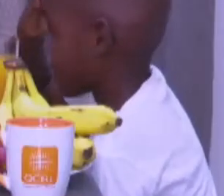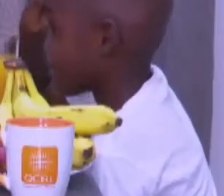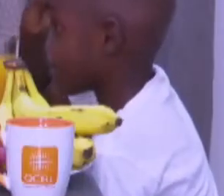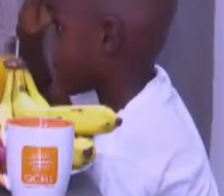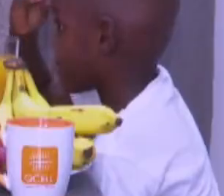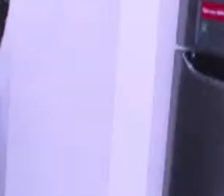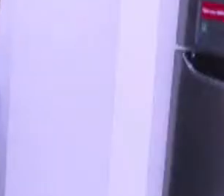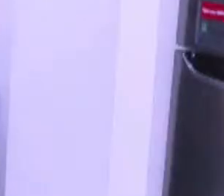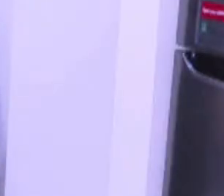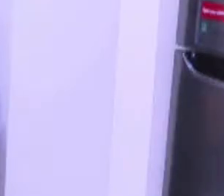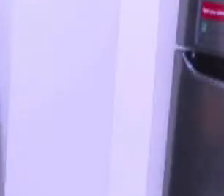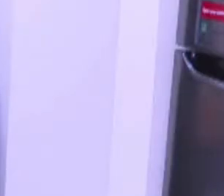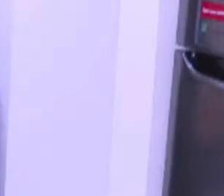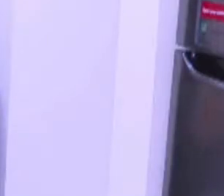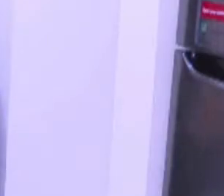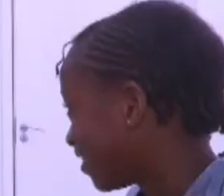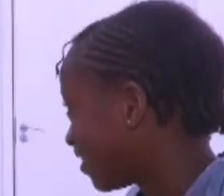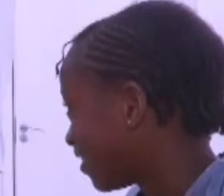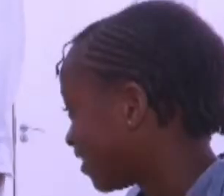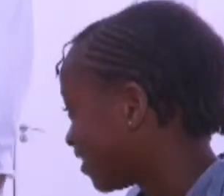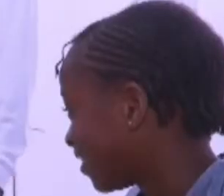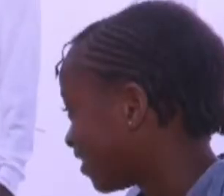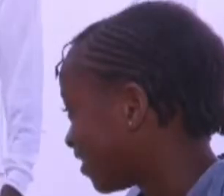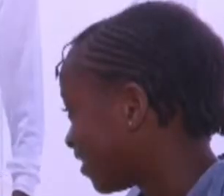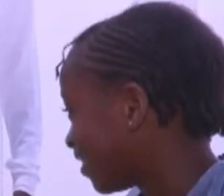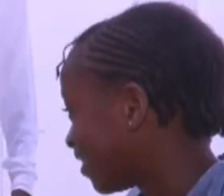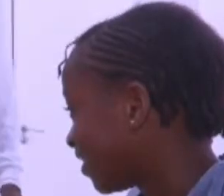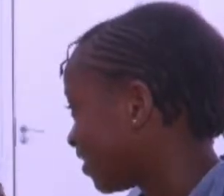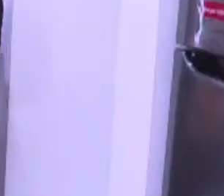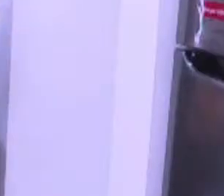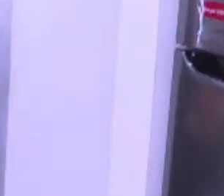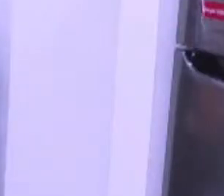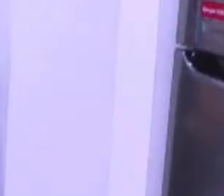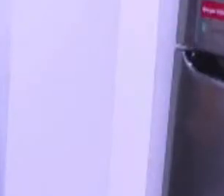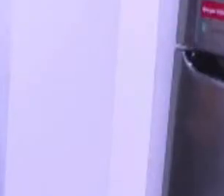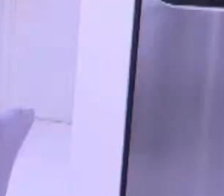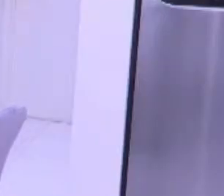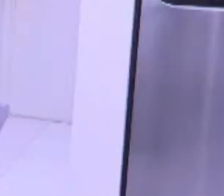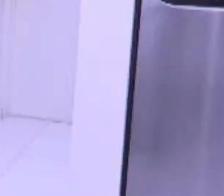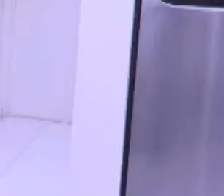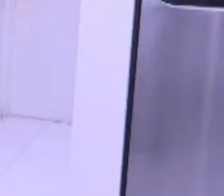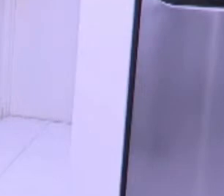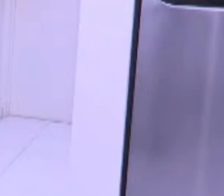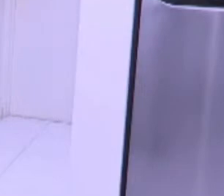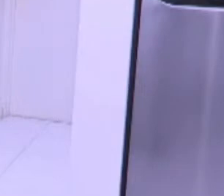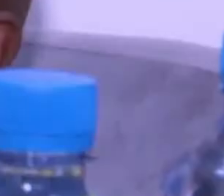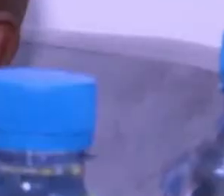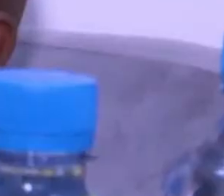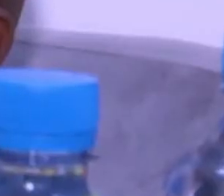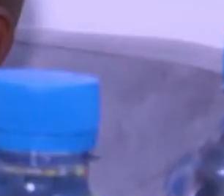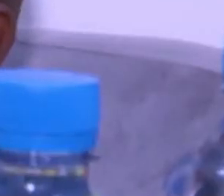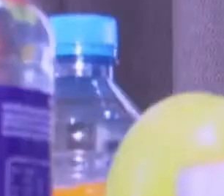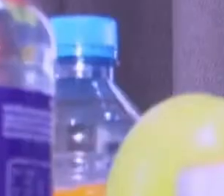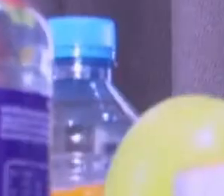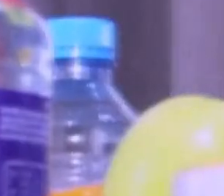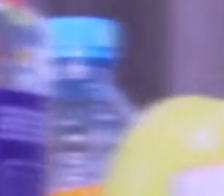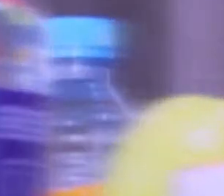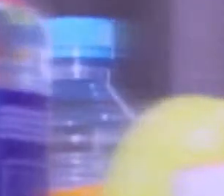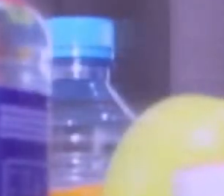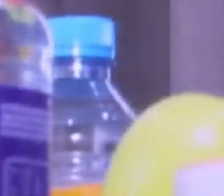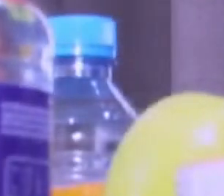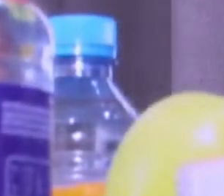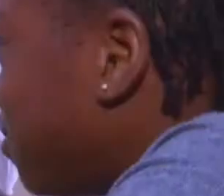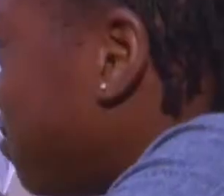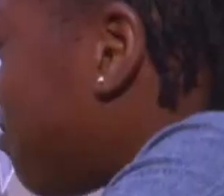I am Q-Power. I am Q-Cell. I am Sunibus. We innovate, others follow.